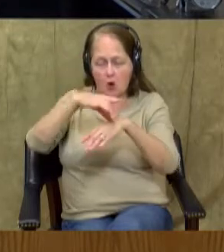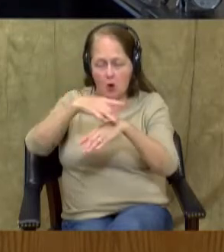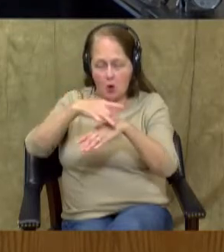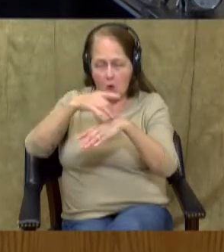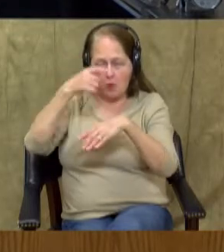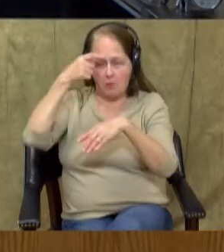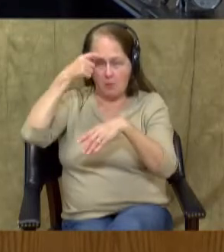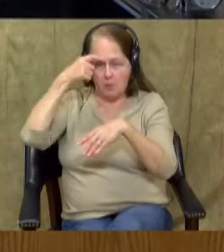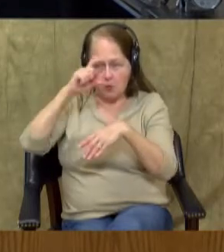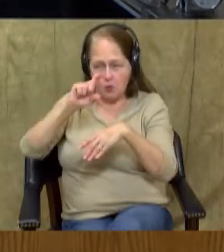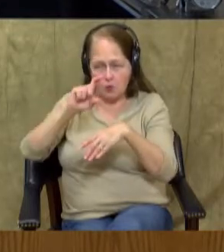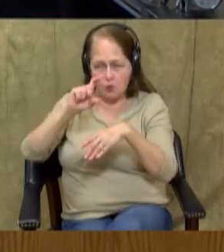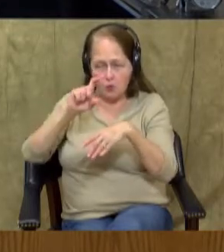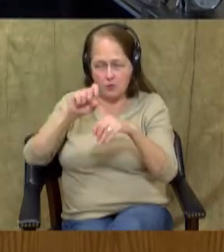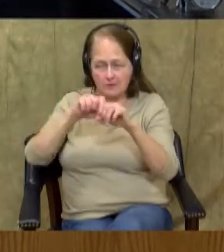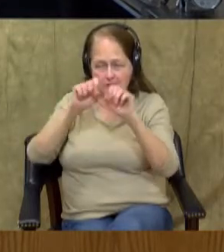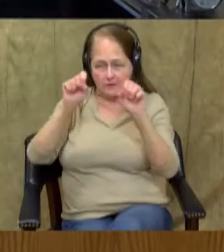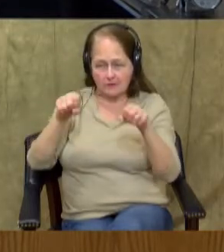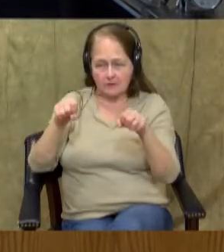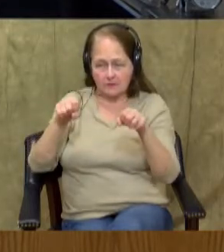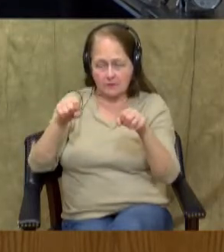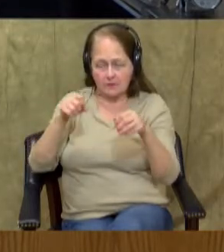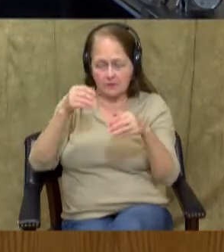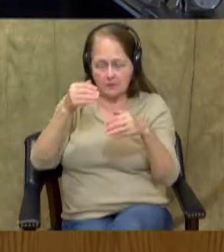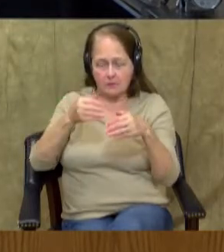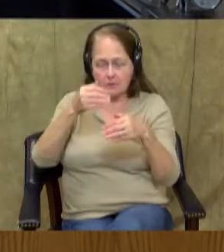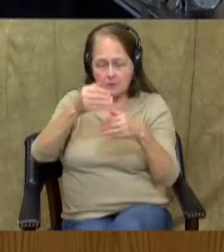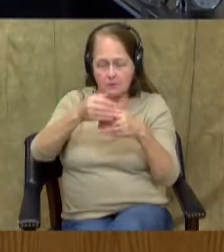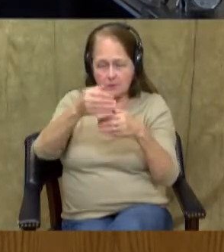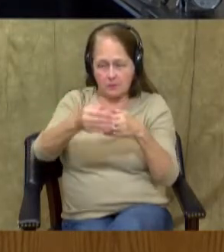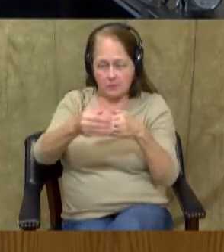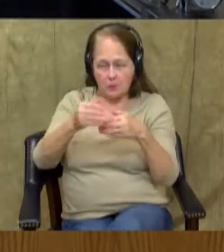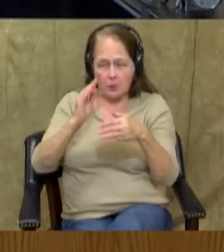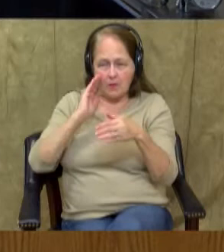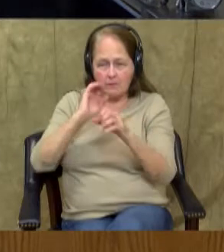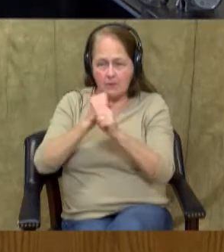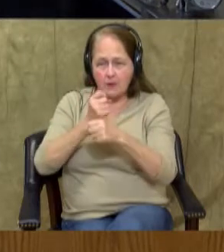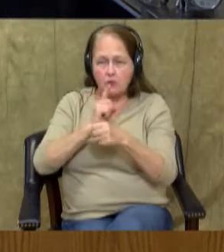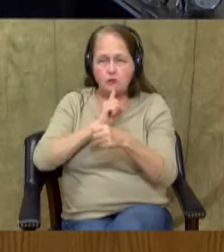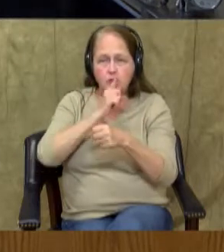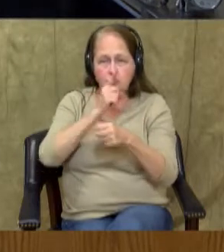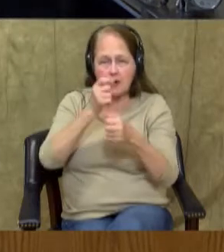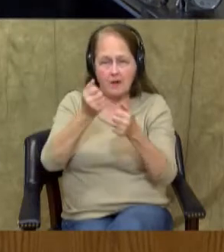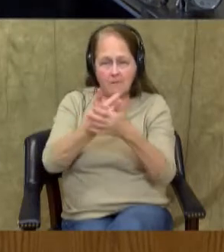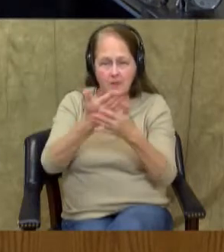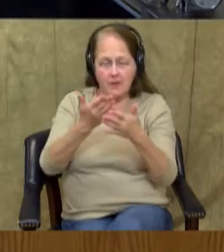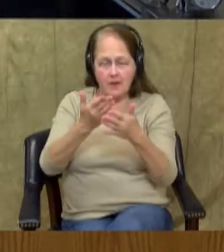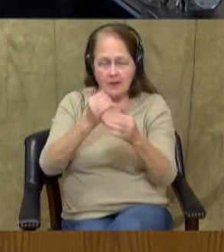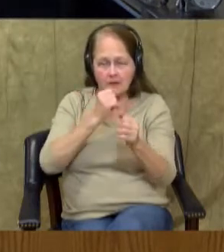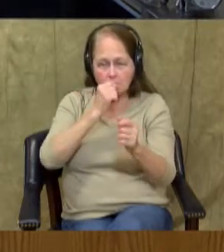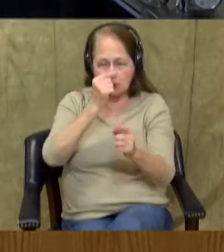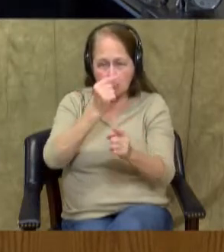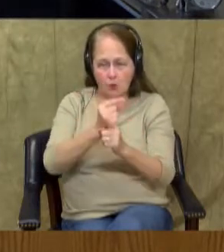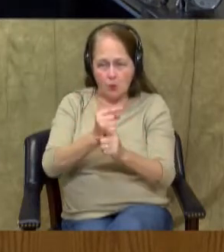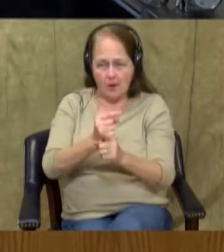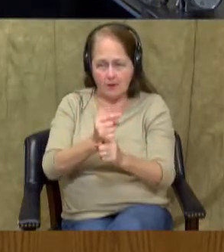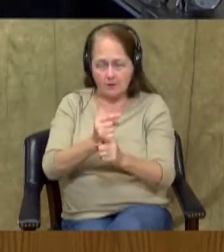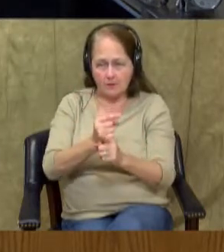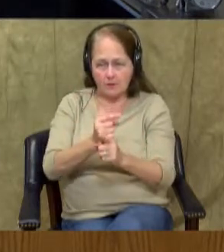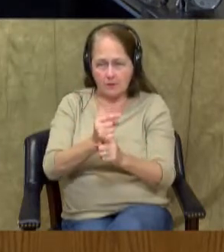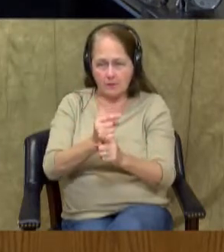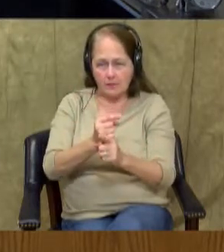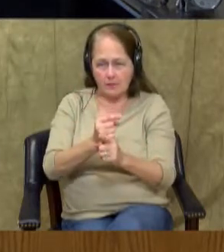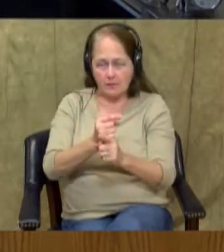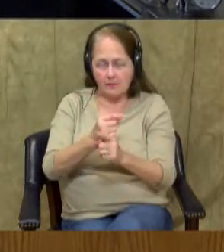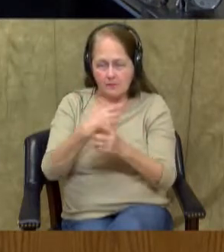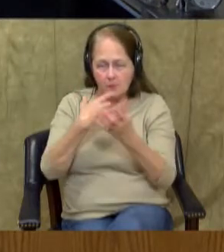in order for us to see causation, then we have to make sure we have everything in the model correct. So